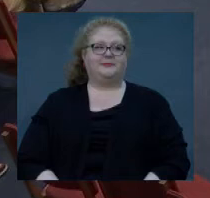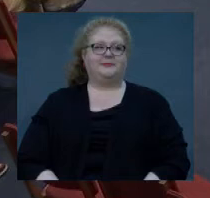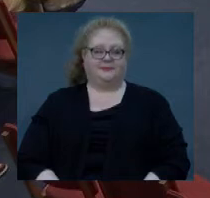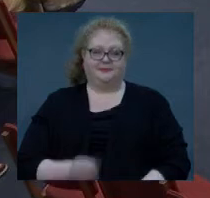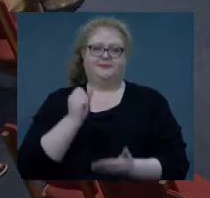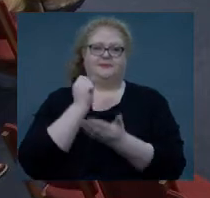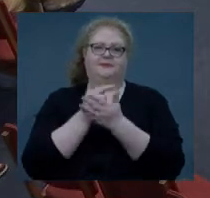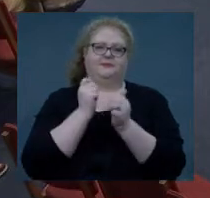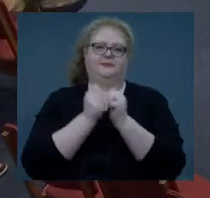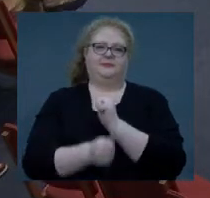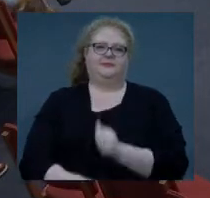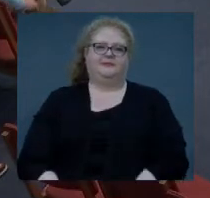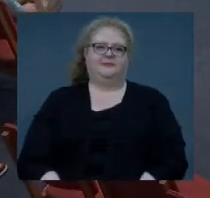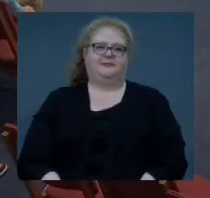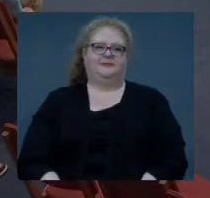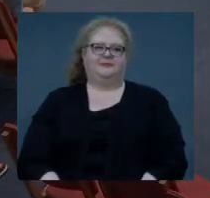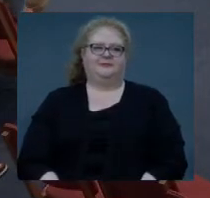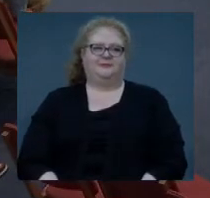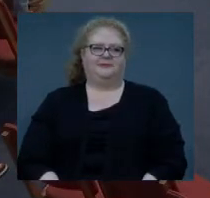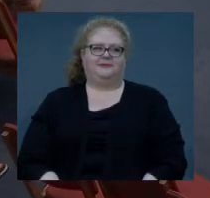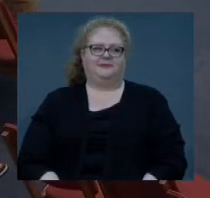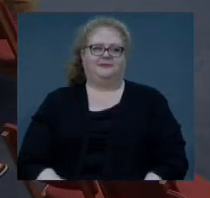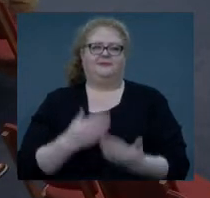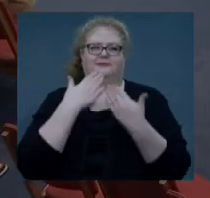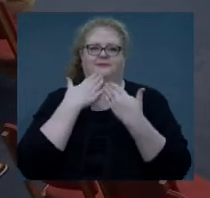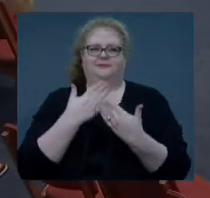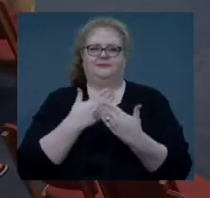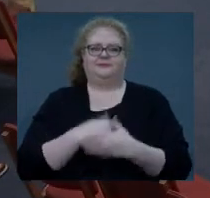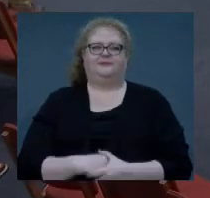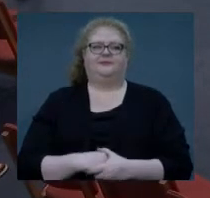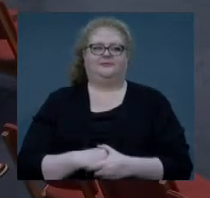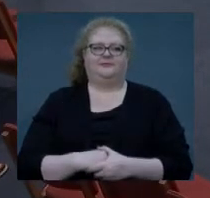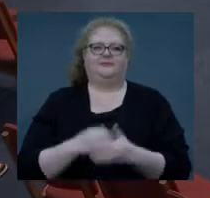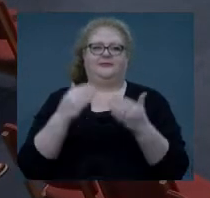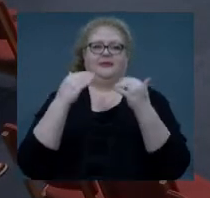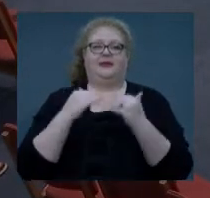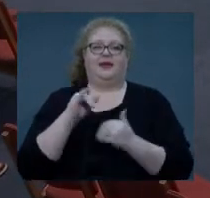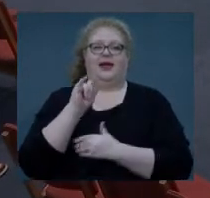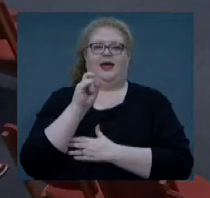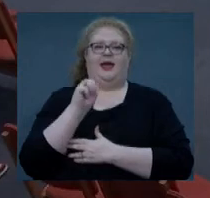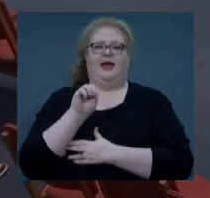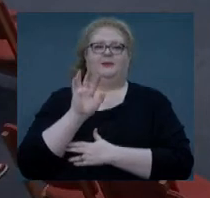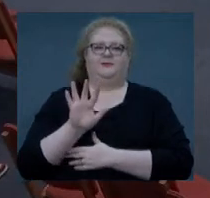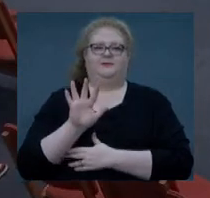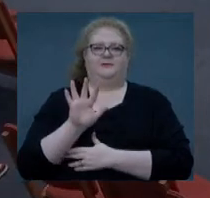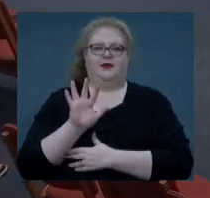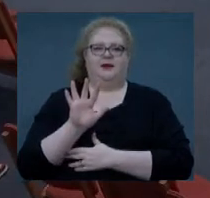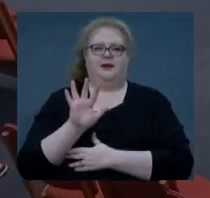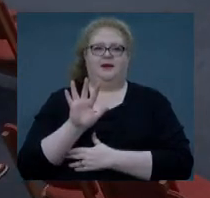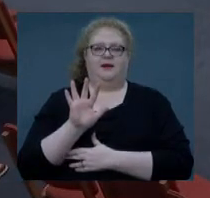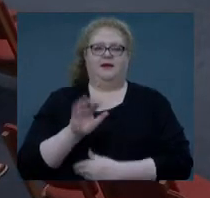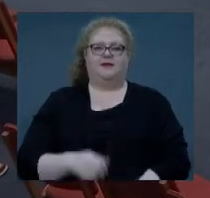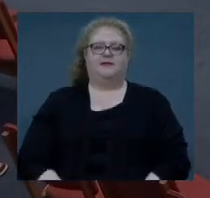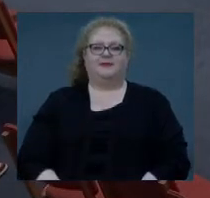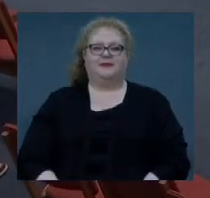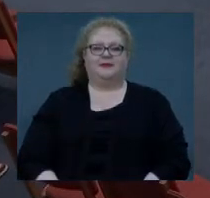It's approved. Thank you. Item 5, am I correct, would be next.